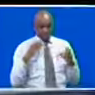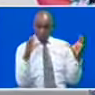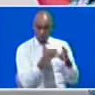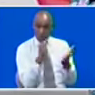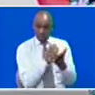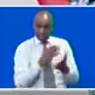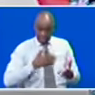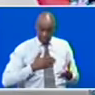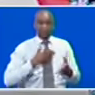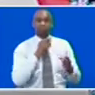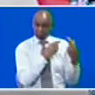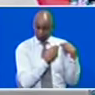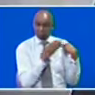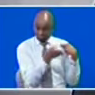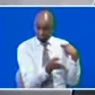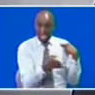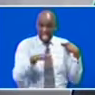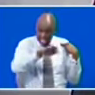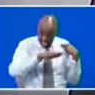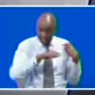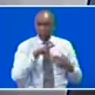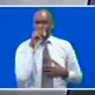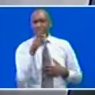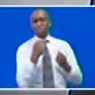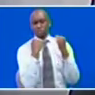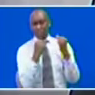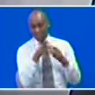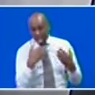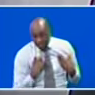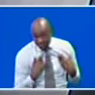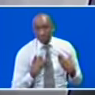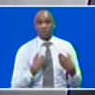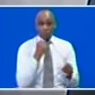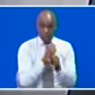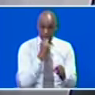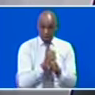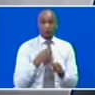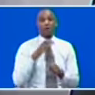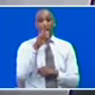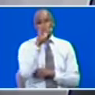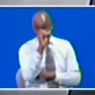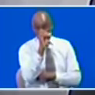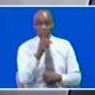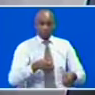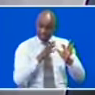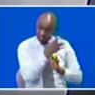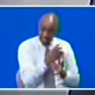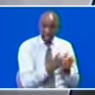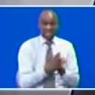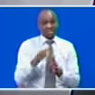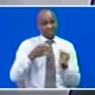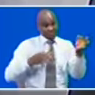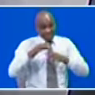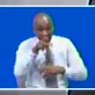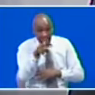been undertaking. There are areas that we have found strengths in, especially with the work of our returning officers and both the field,